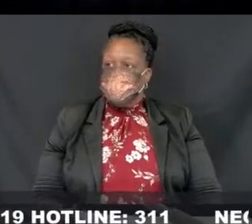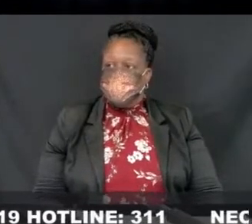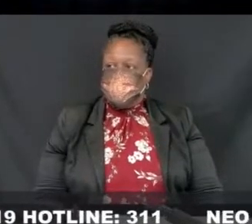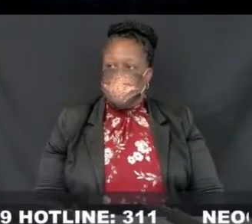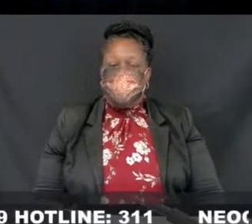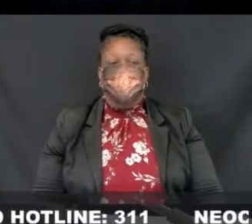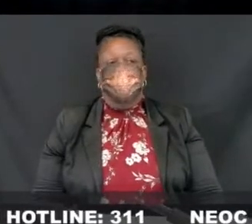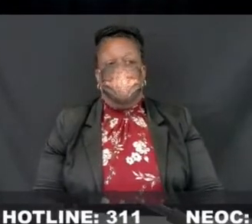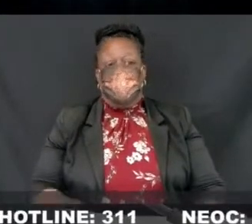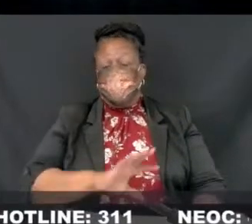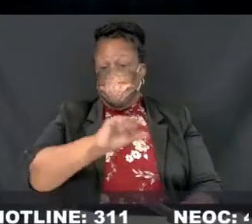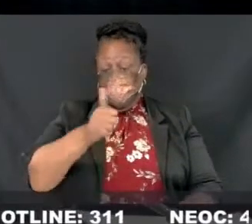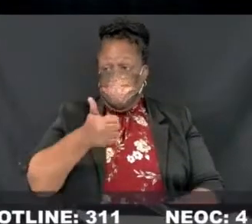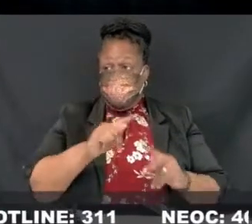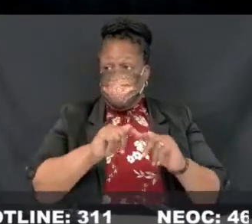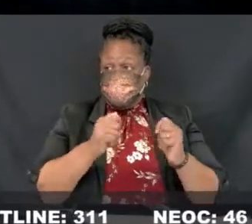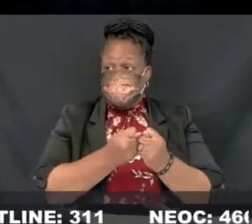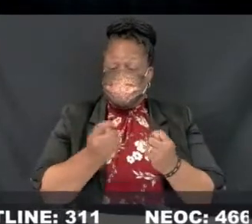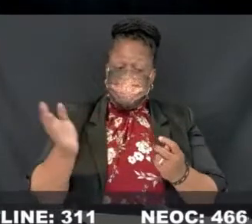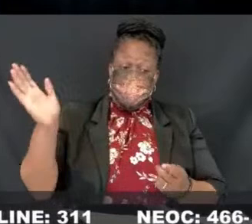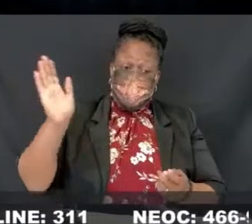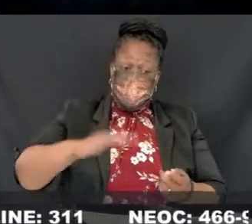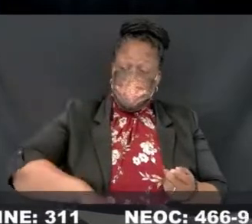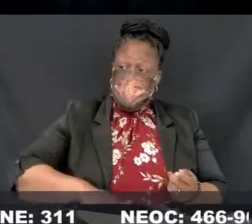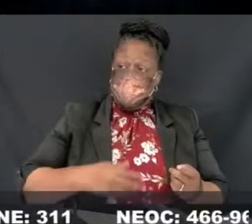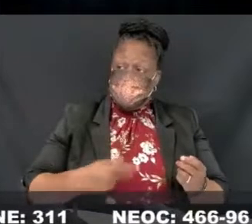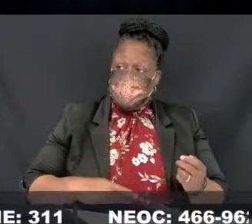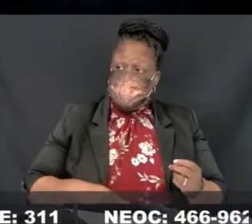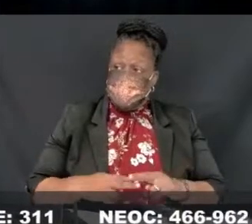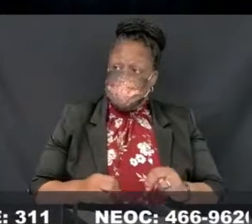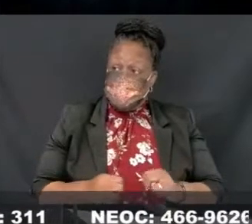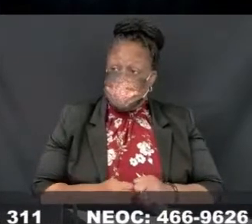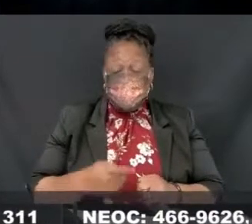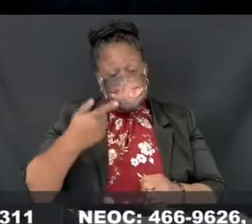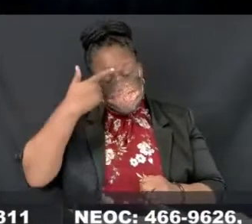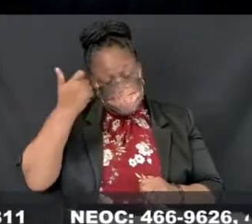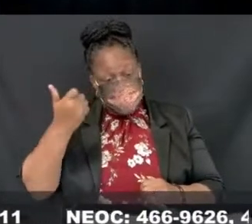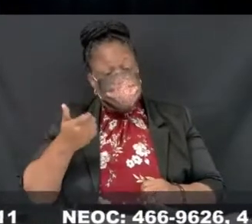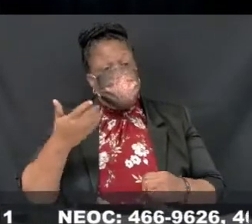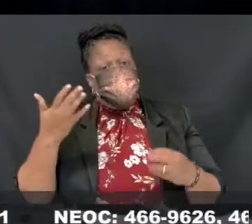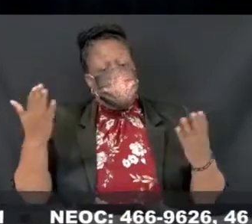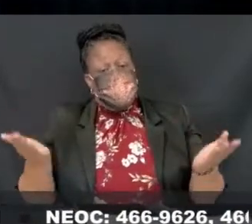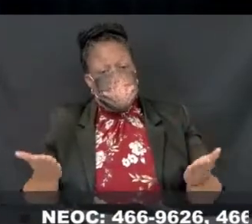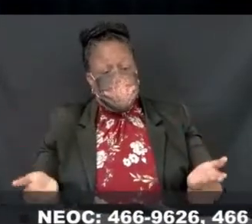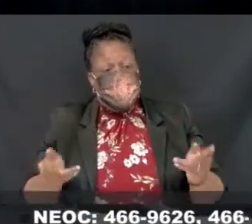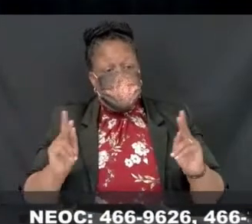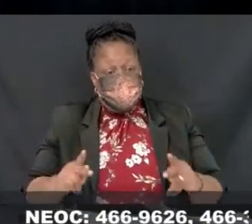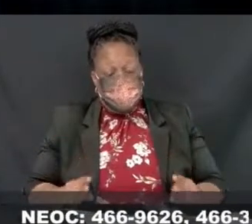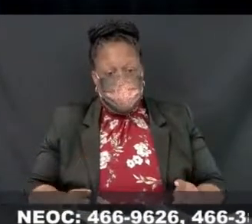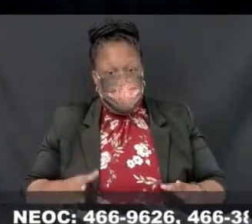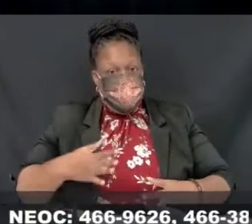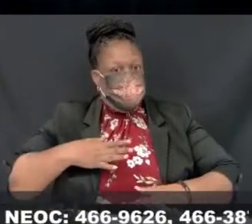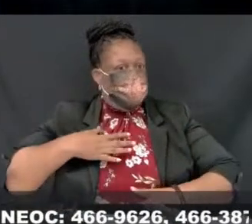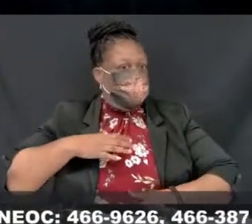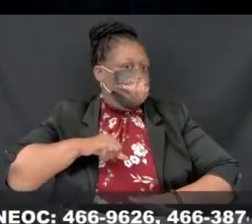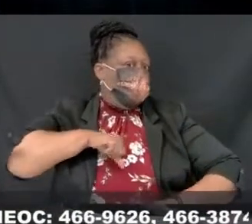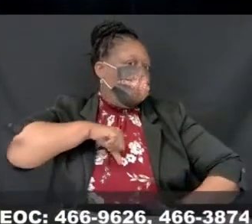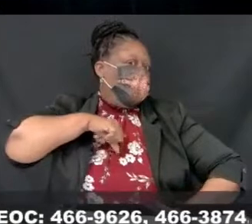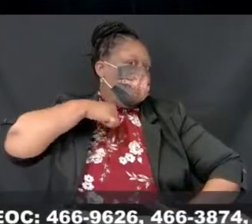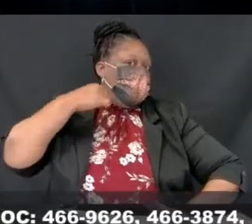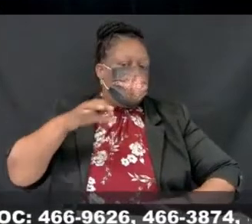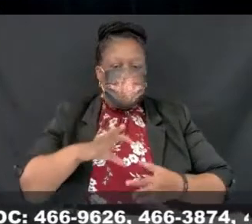done in St. Kitts and Nevis in managing the pandemic and the reputation we built in the Caribbean region as one of the